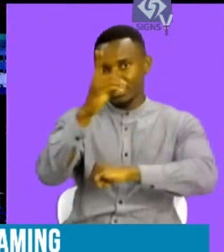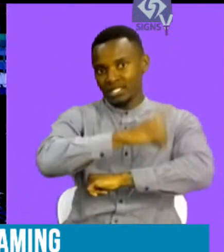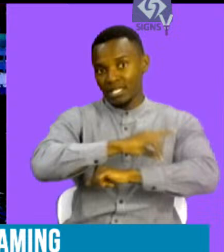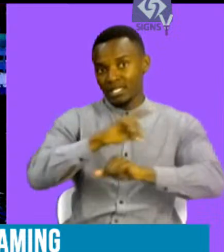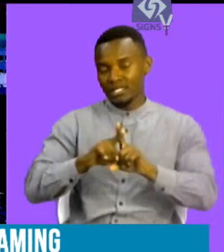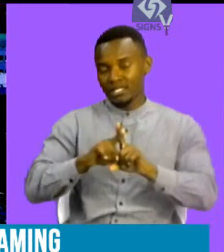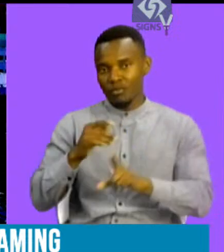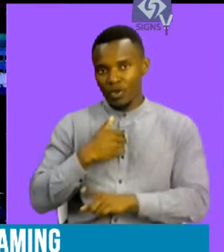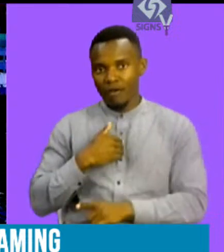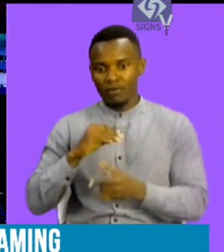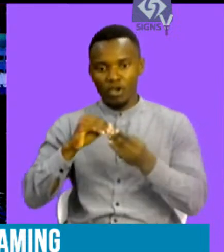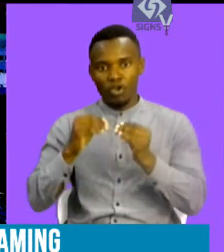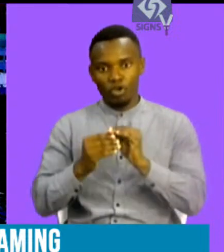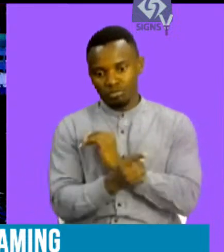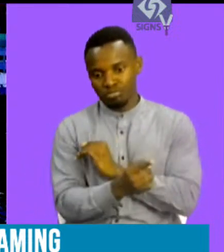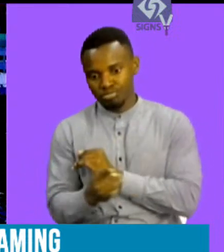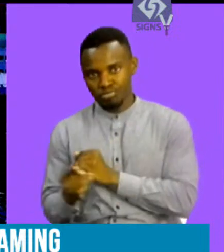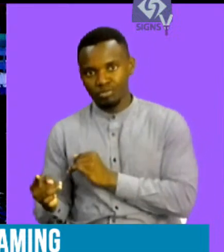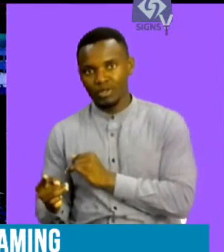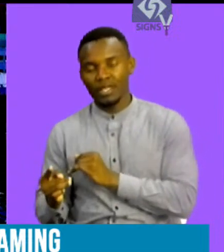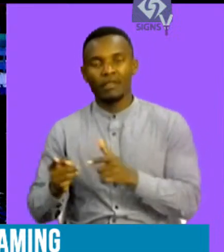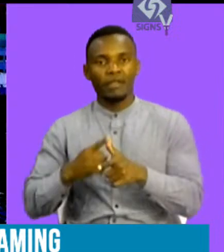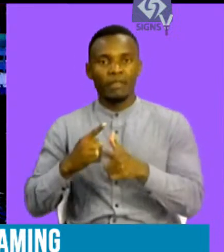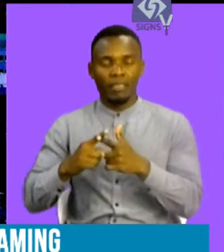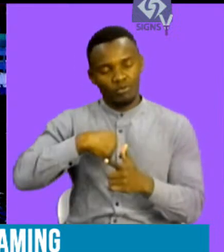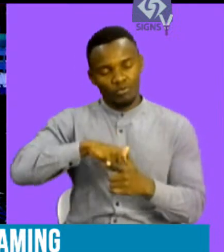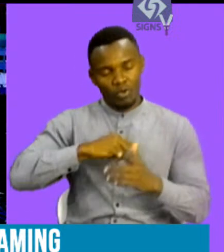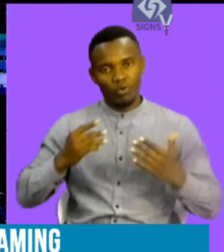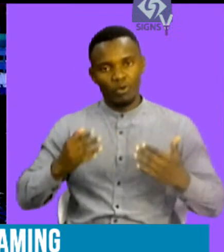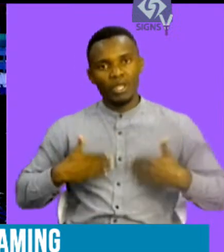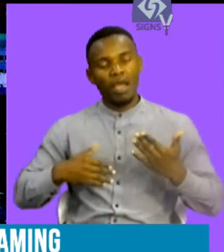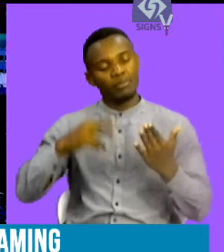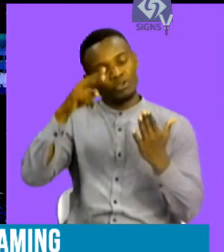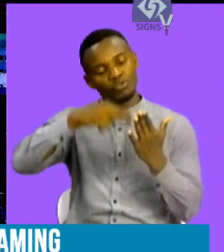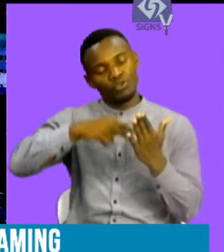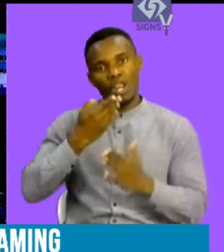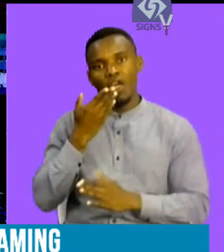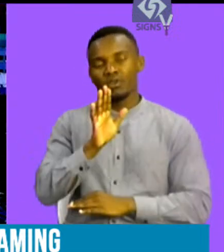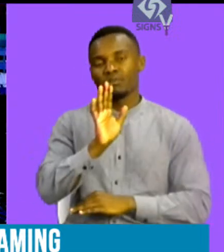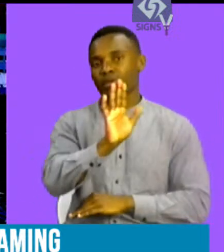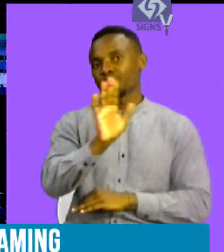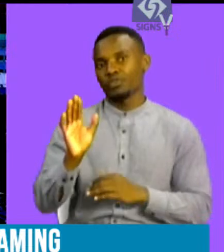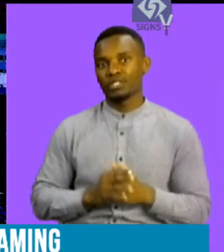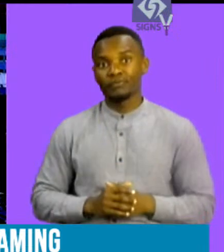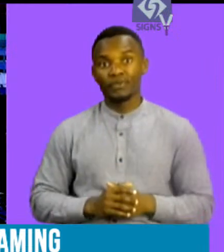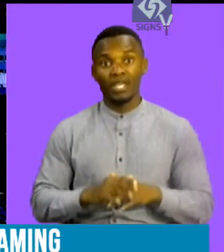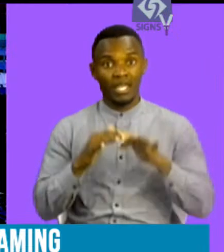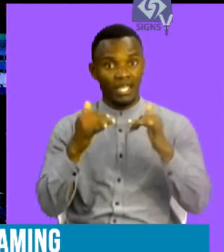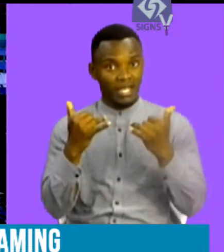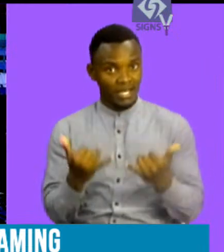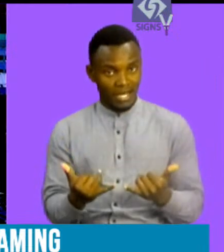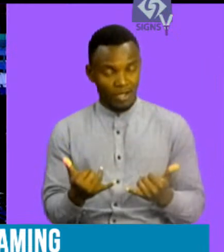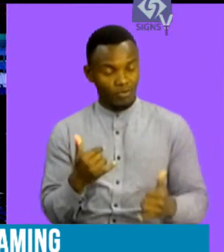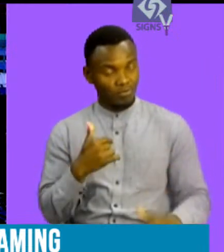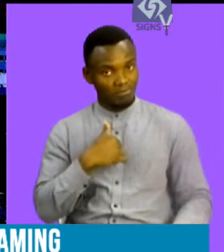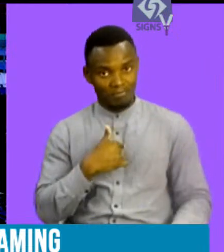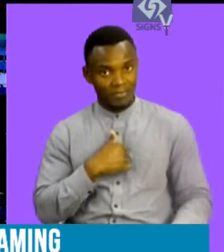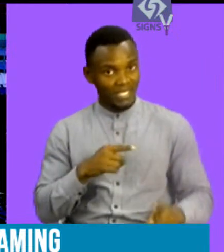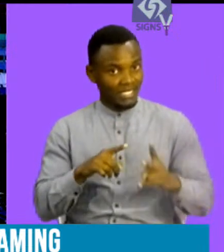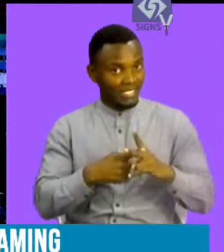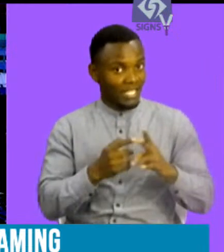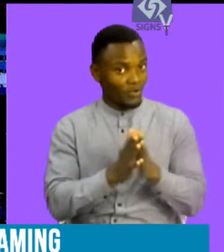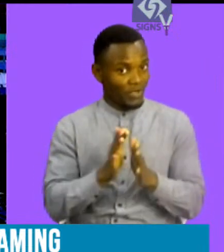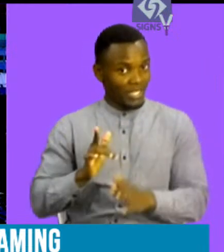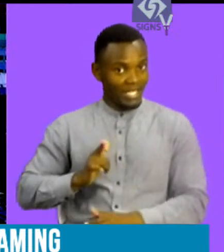on your screen, and we'll be glad to sample some of your feedback. Now, I am going to break the norms, and I'm not going to start with a